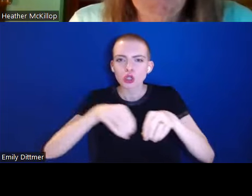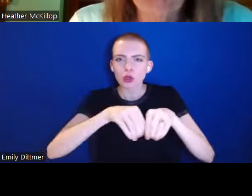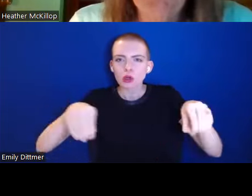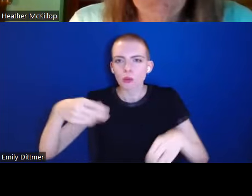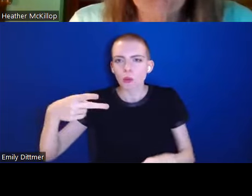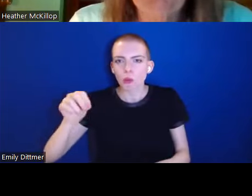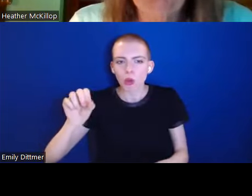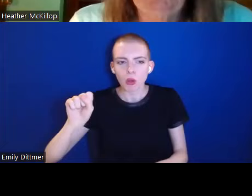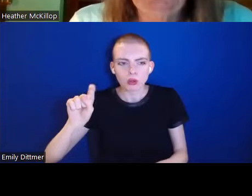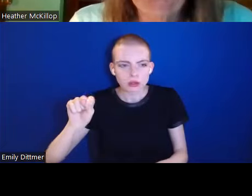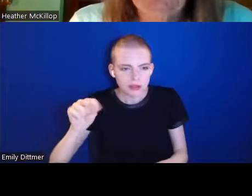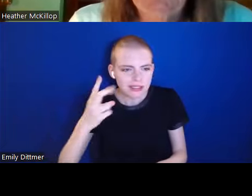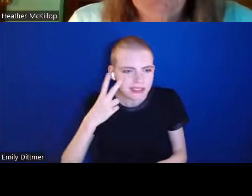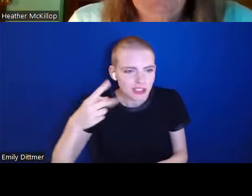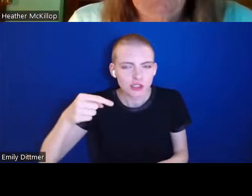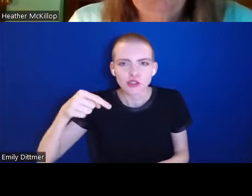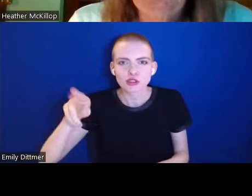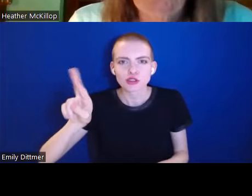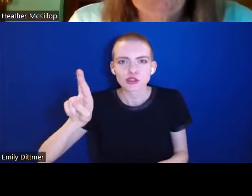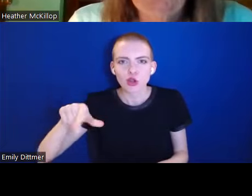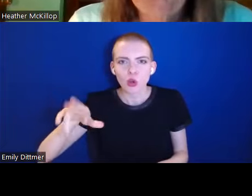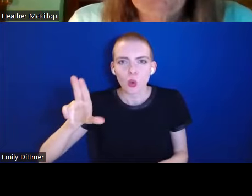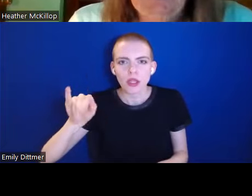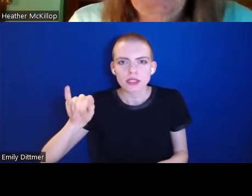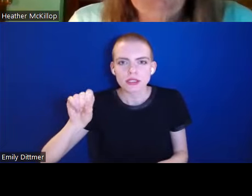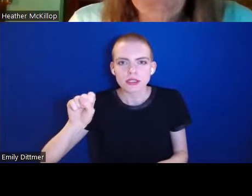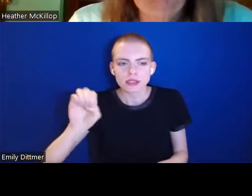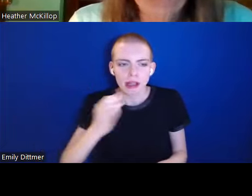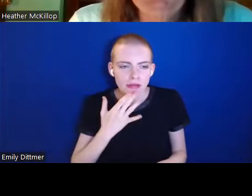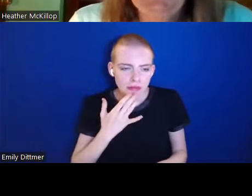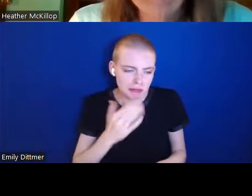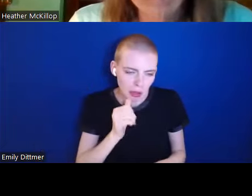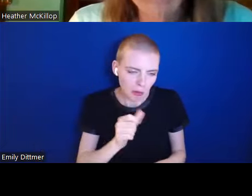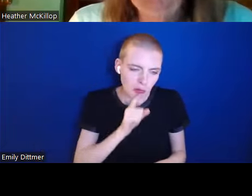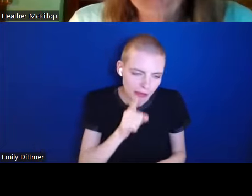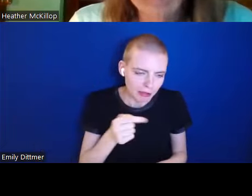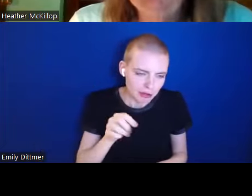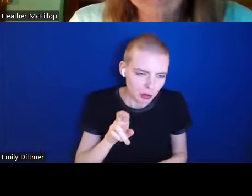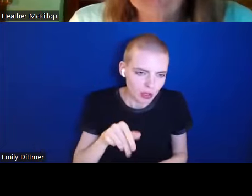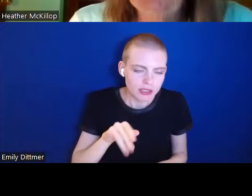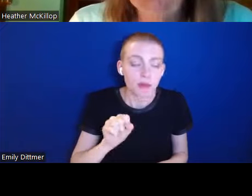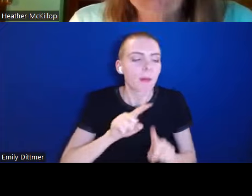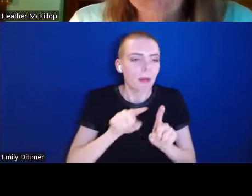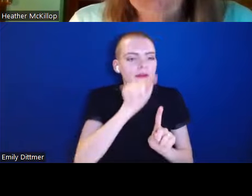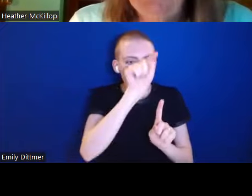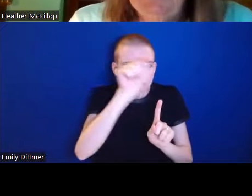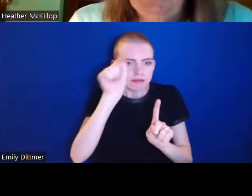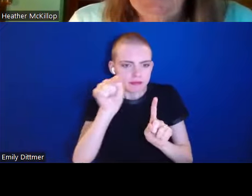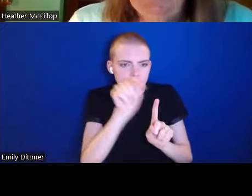my map. They're not actually turquoise, in the corners, and they would be like these pole and thatch